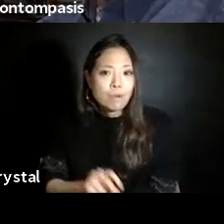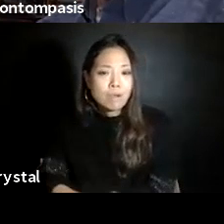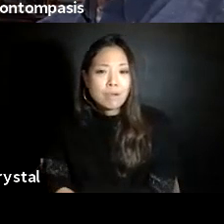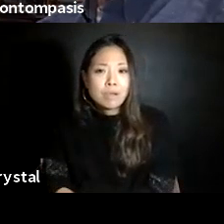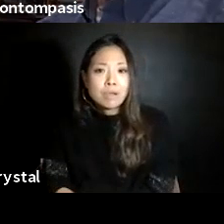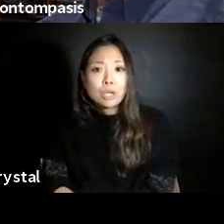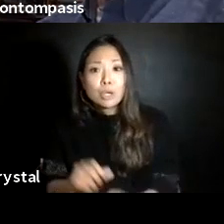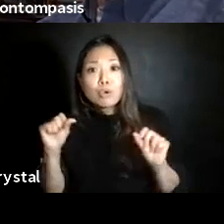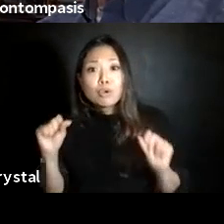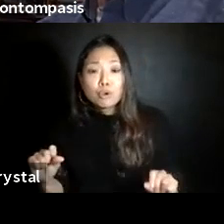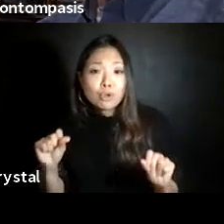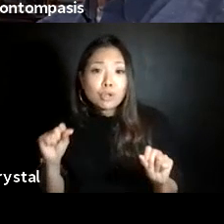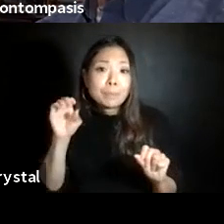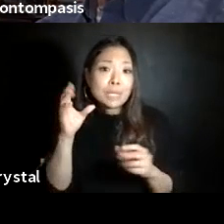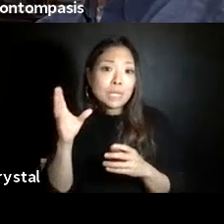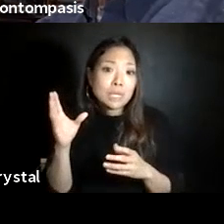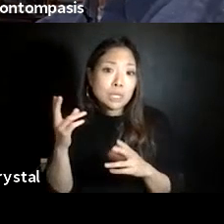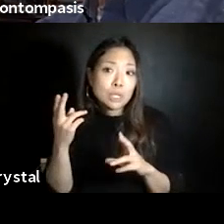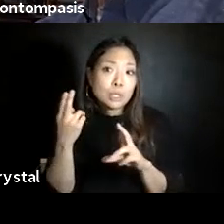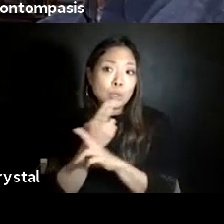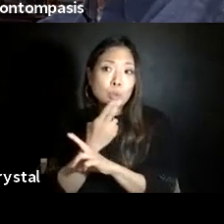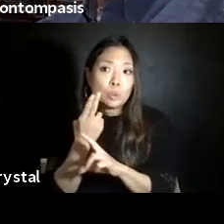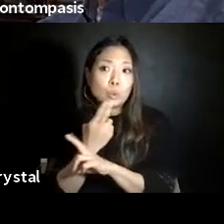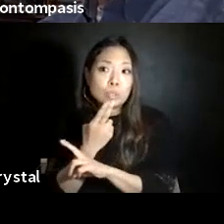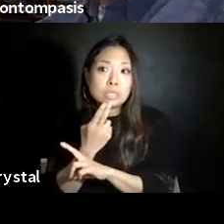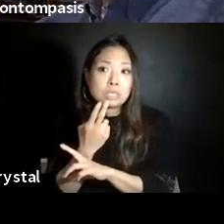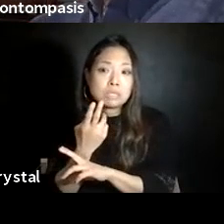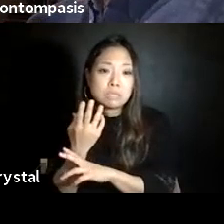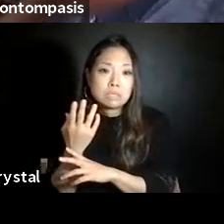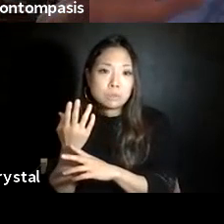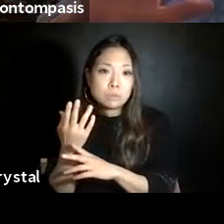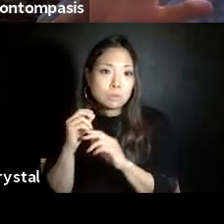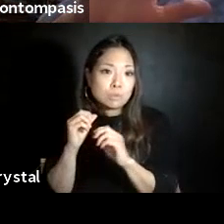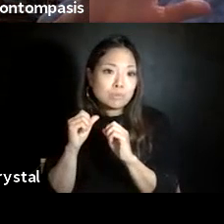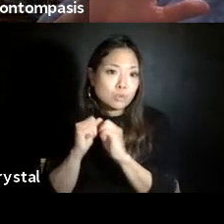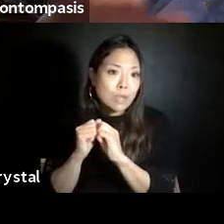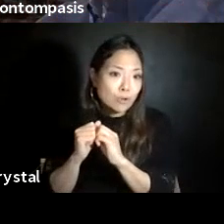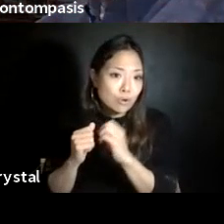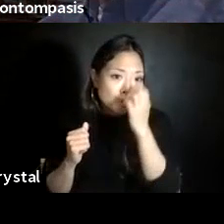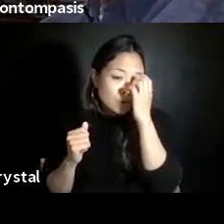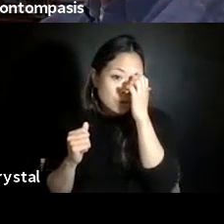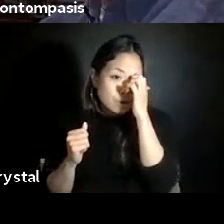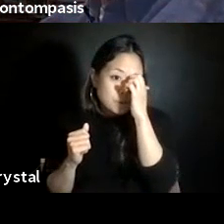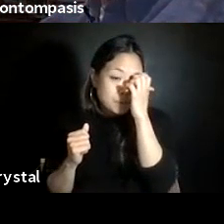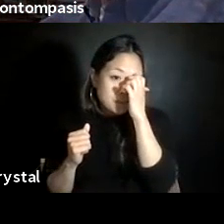they could be used in concert was this point. So for